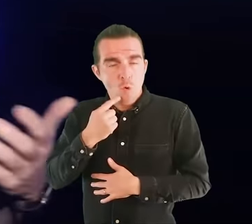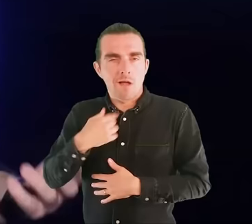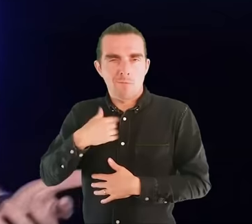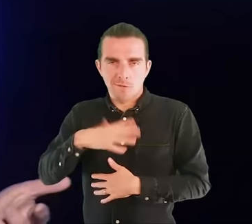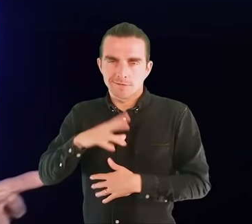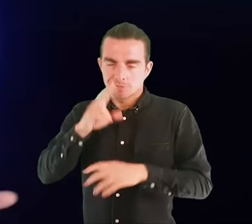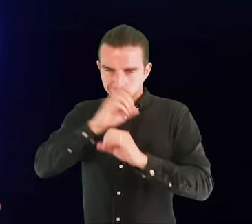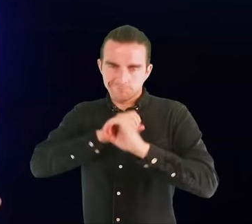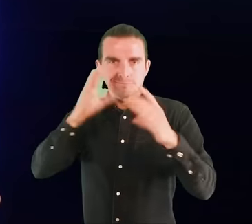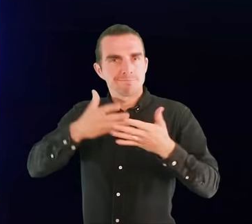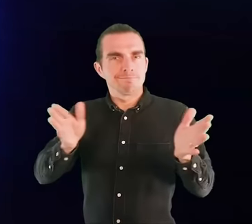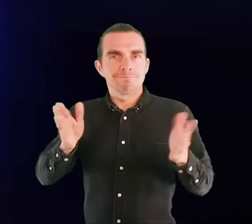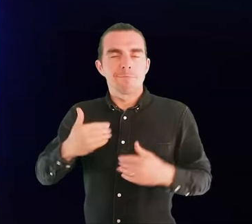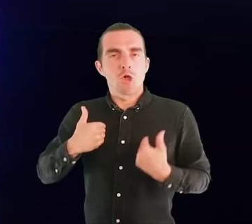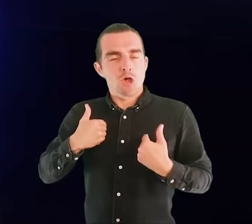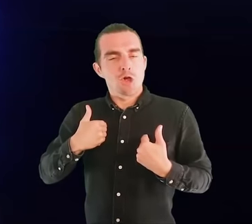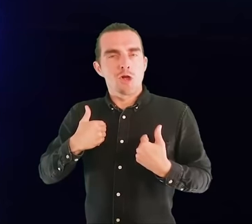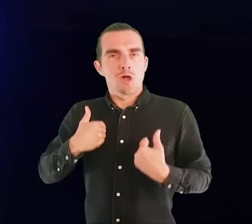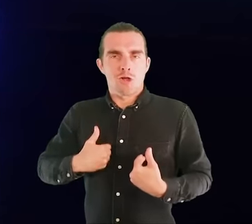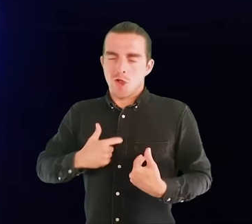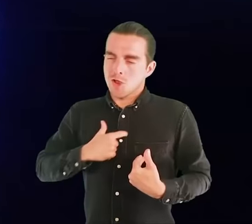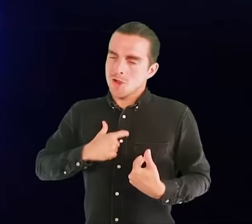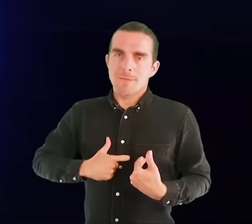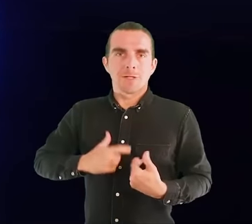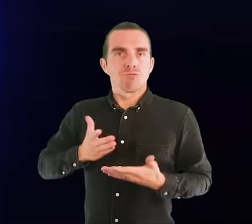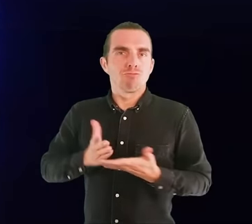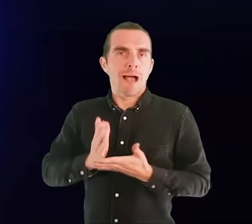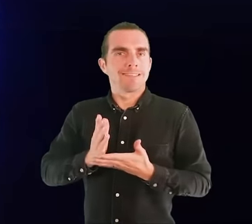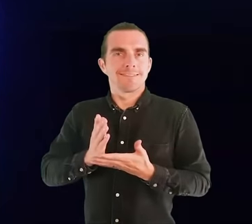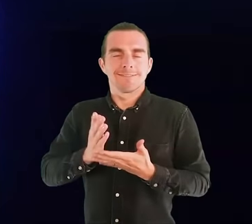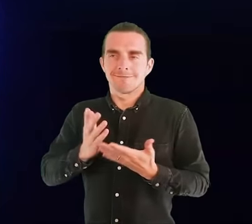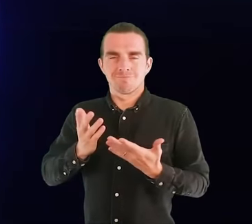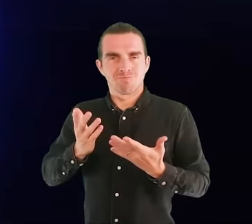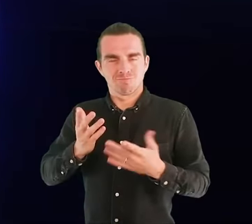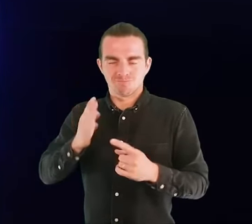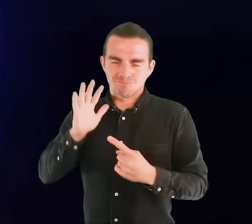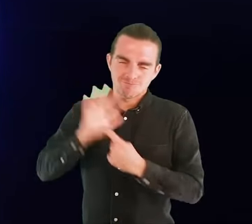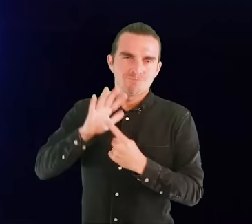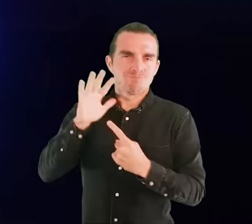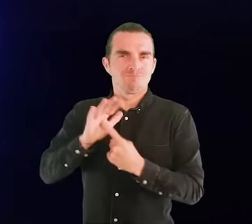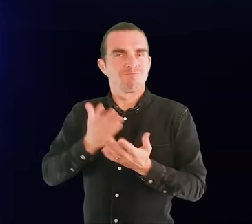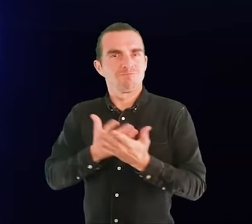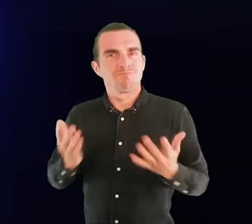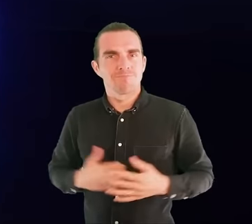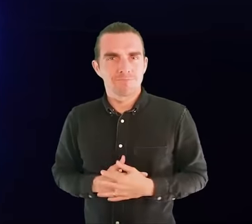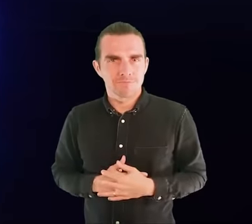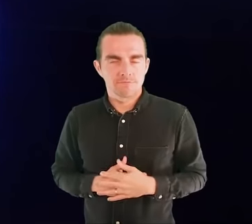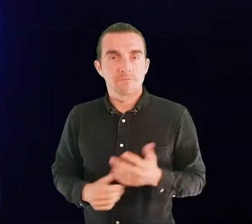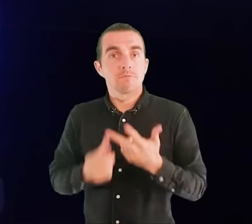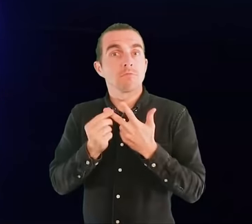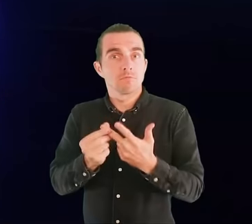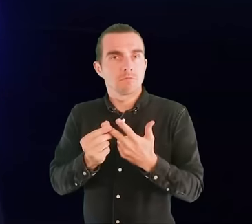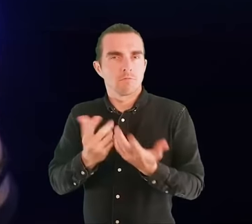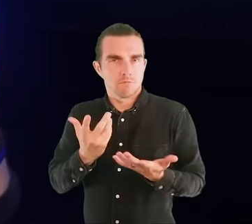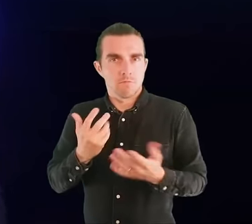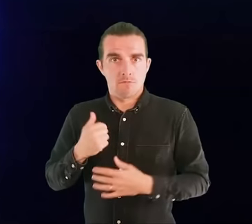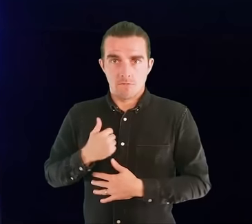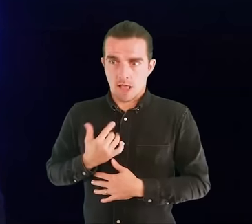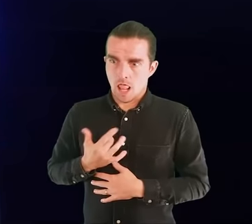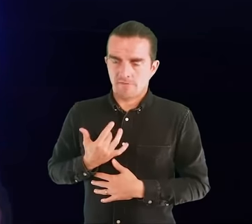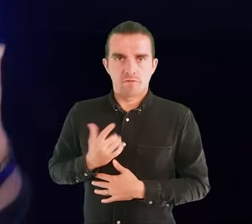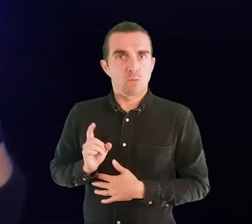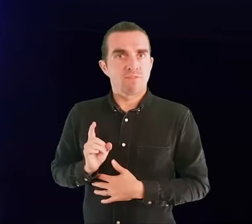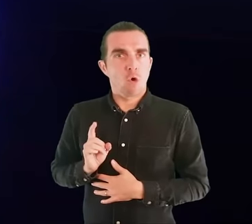or maybe one or two marriages. Years go by so fast that we don't have enough time to stop and